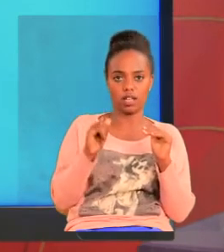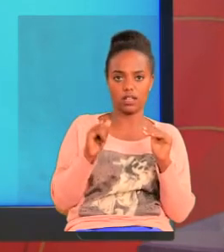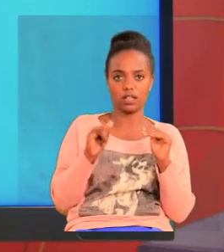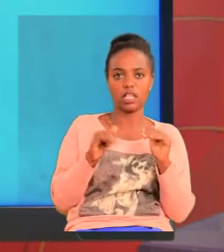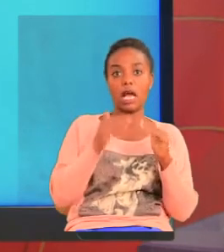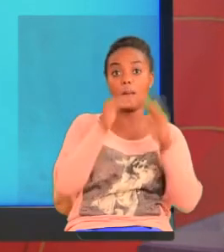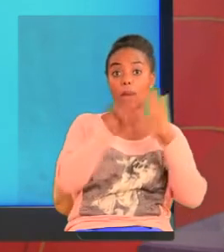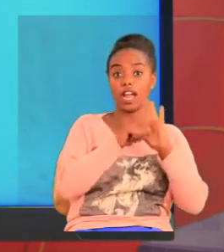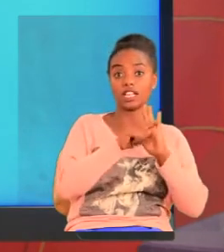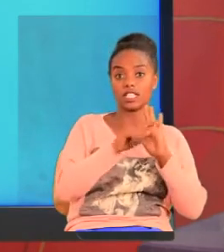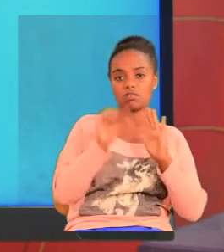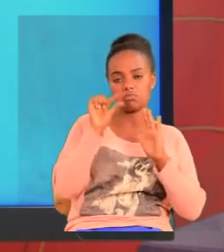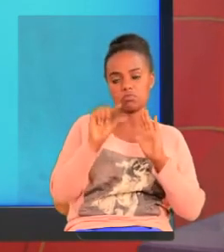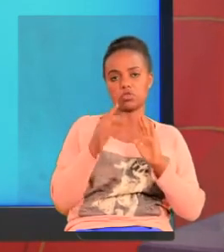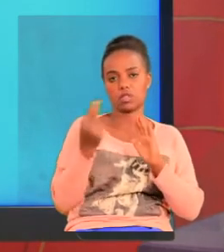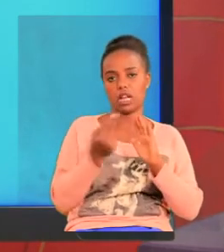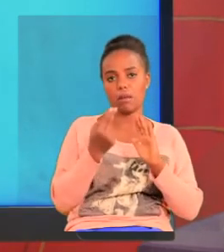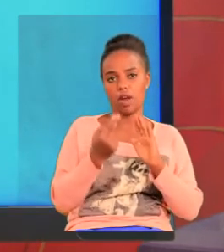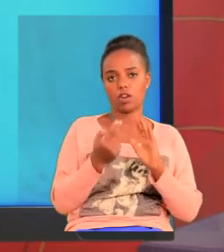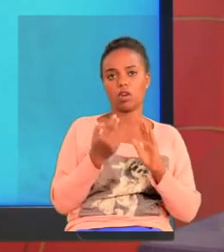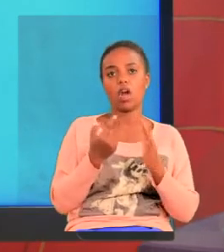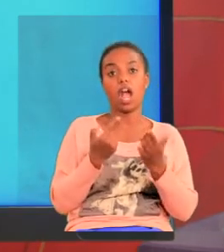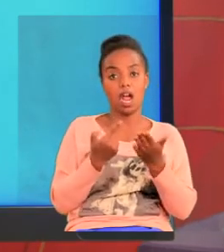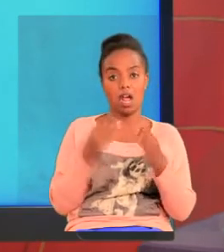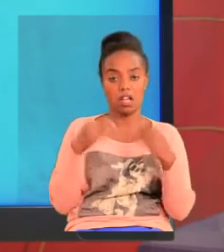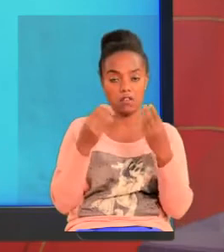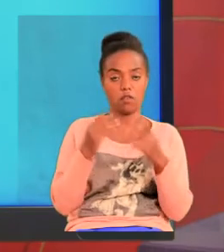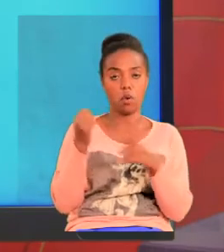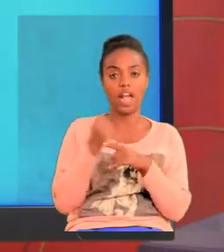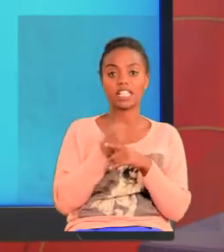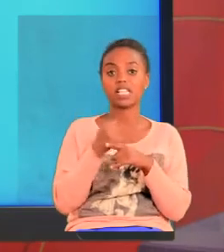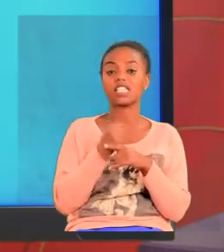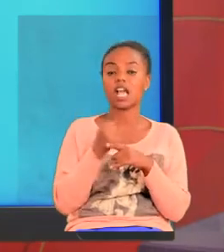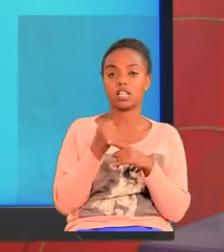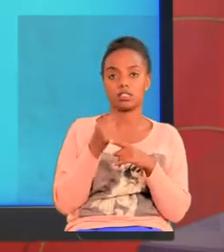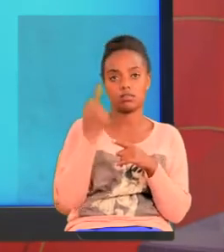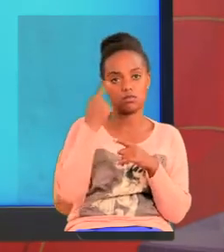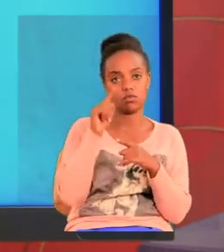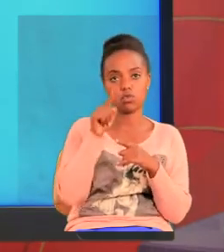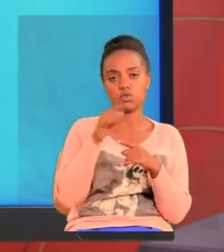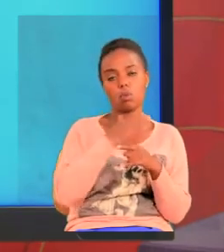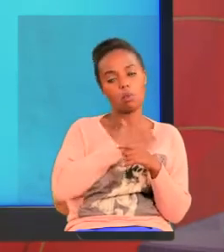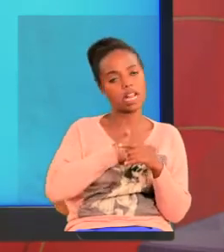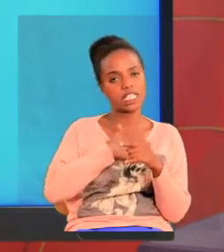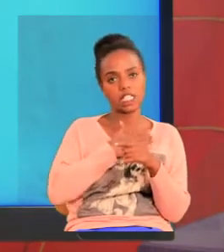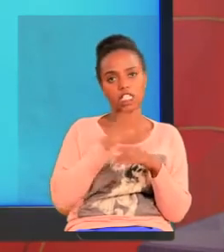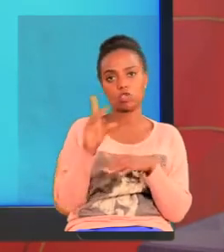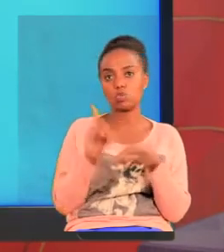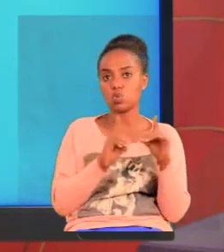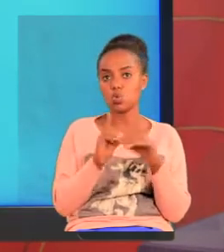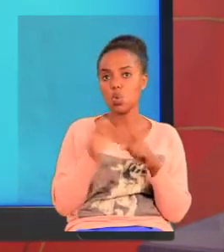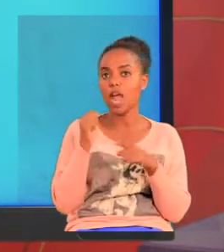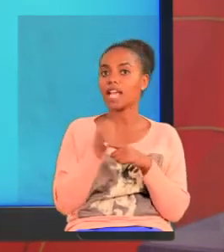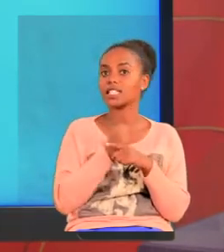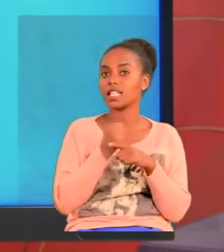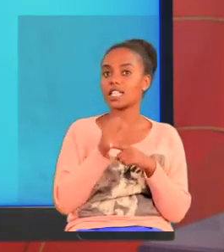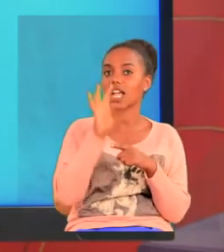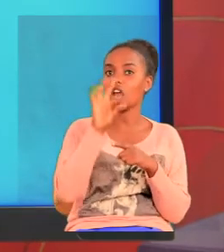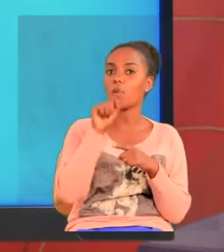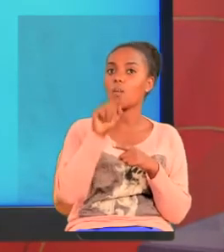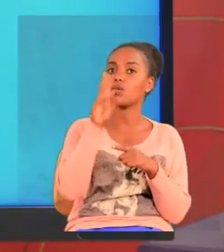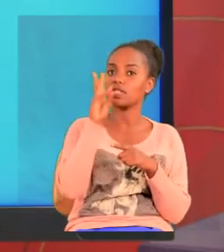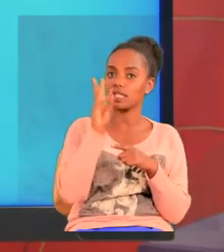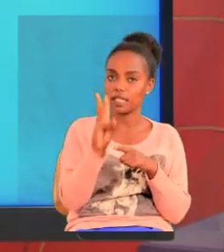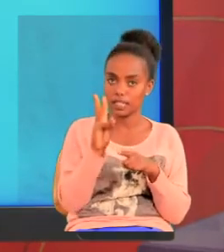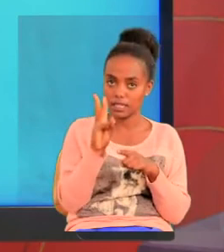1 plus tan x tan y. So I'll give you exercise for you. Please do exercise